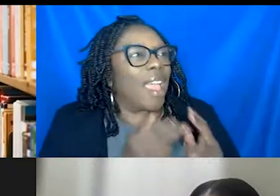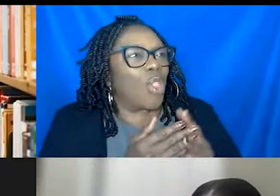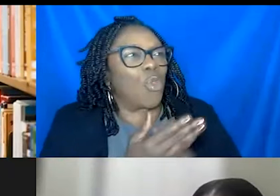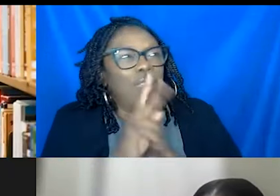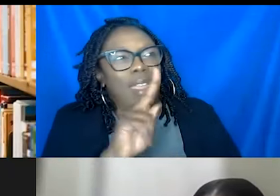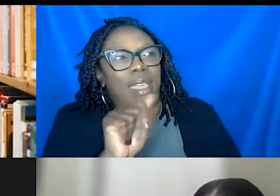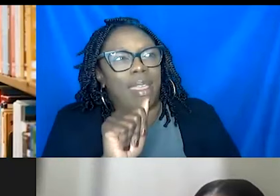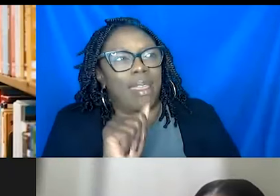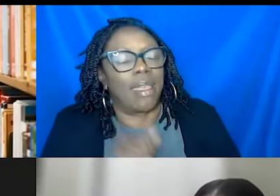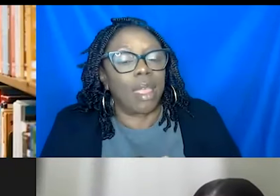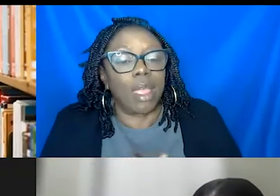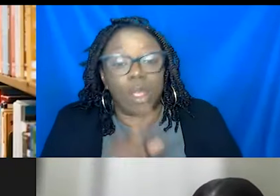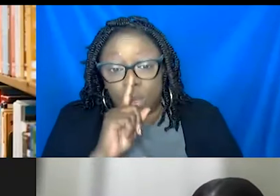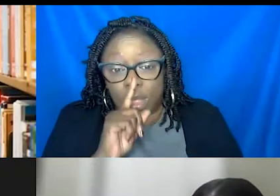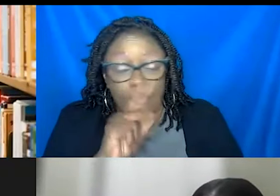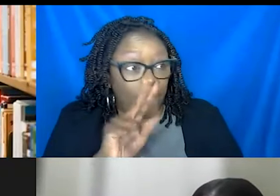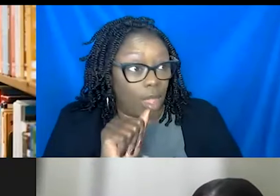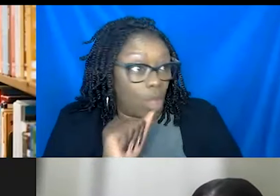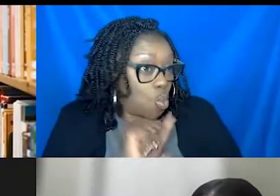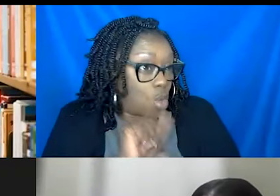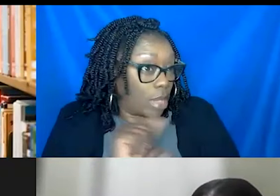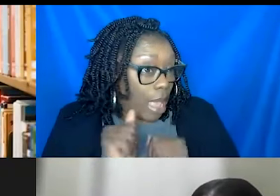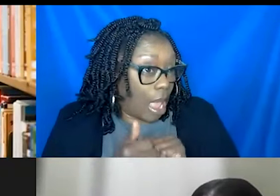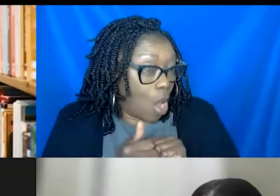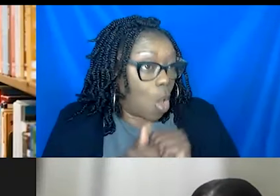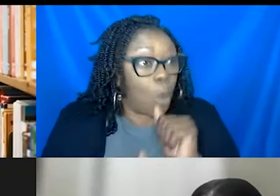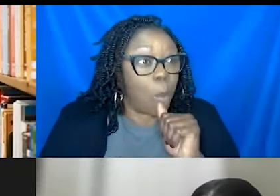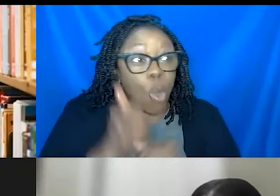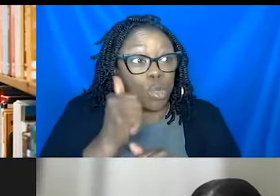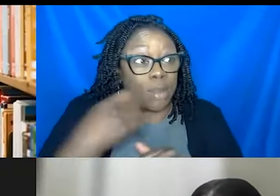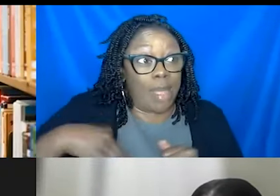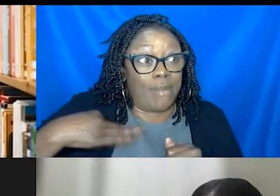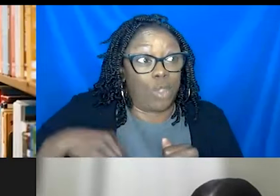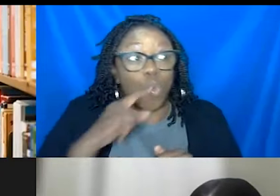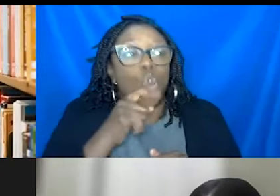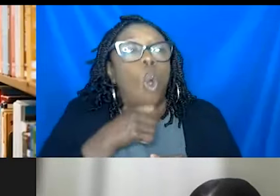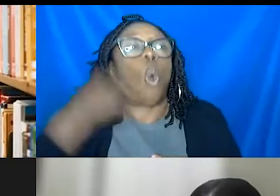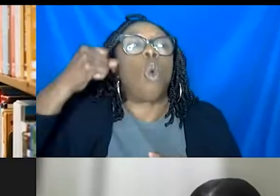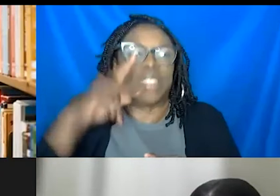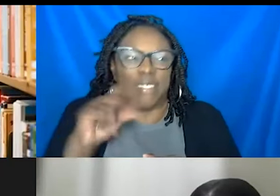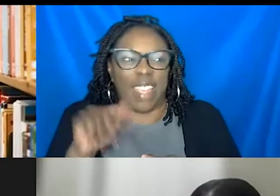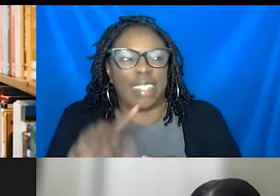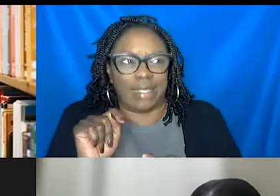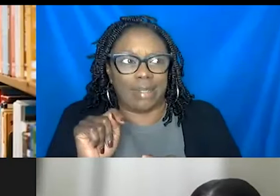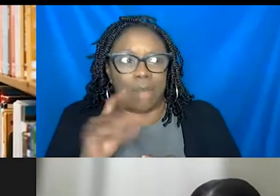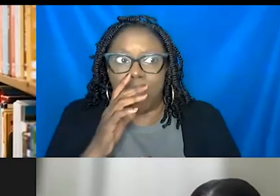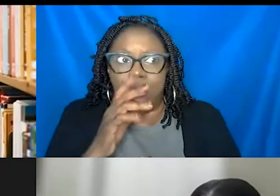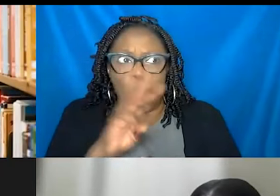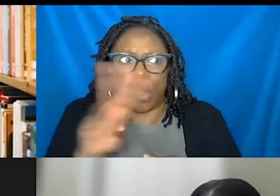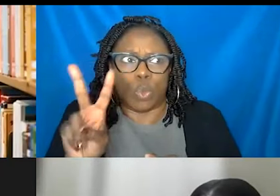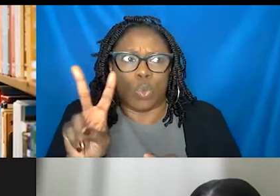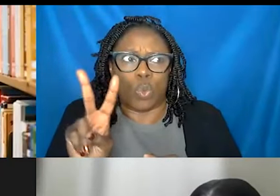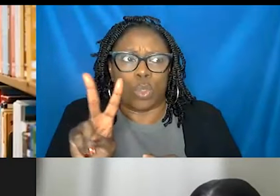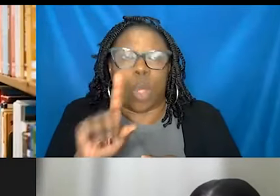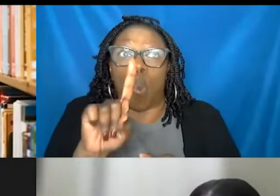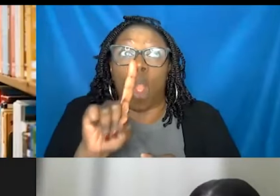Yeah, so the way the VA works is the most benefits are the ones who are the oldest veterans. And since she was World War II, she got